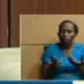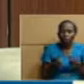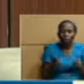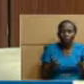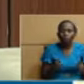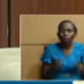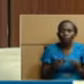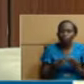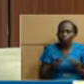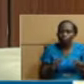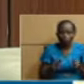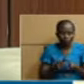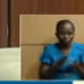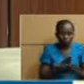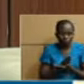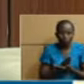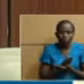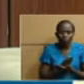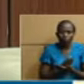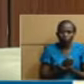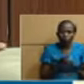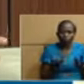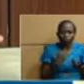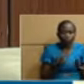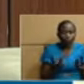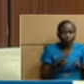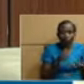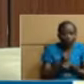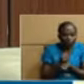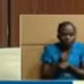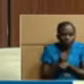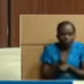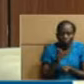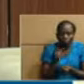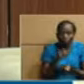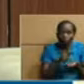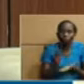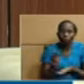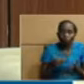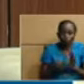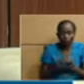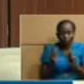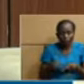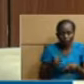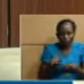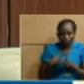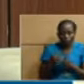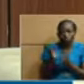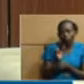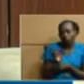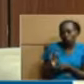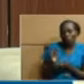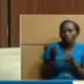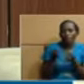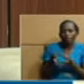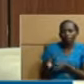been grabbed into the mortuary until when you pay the bills. So, and you have to liquidate the little assets. So it's about also